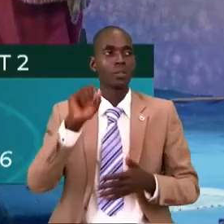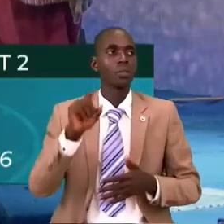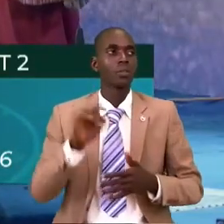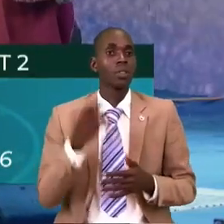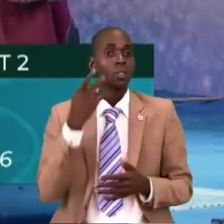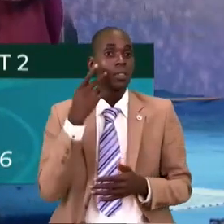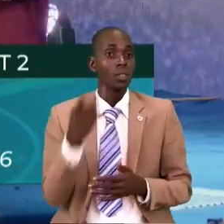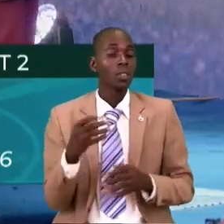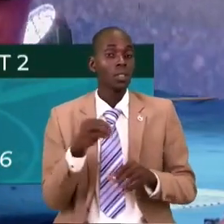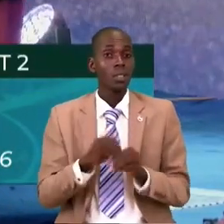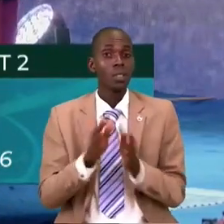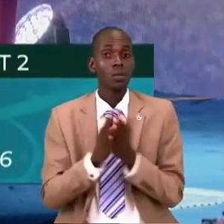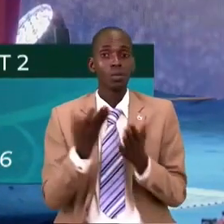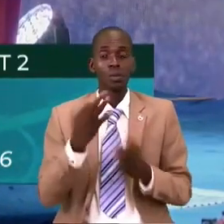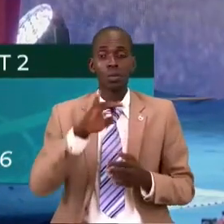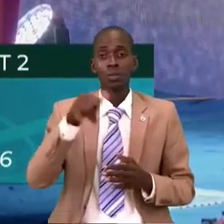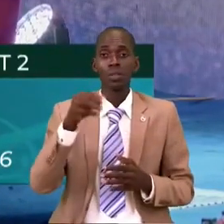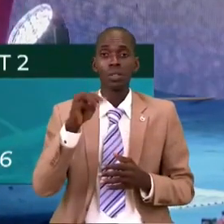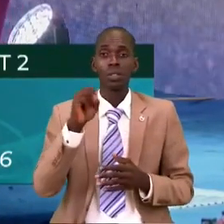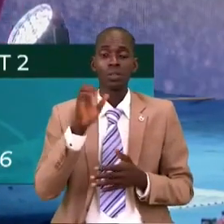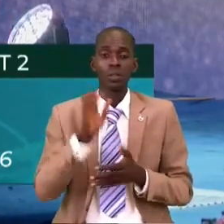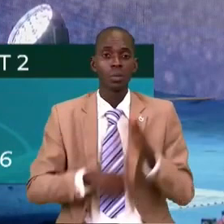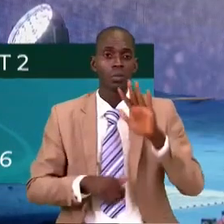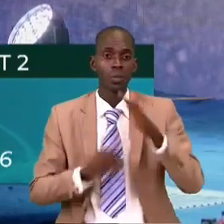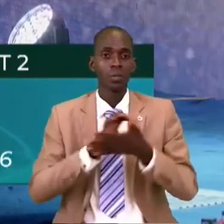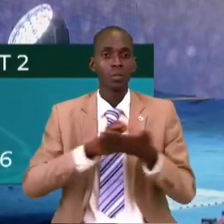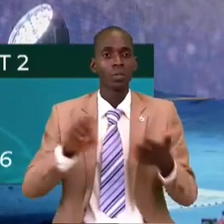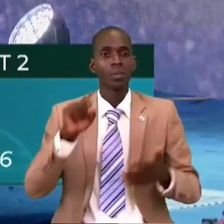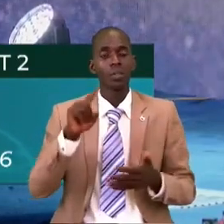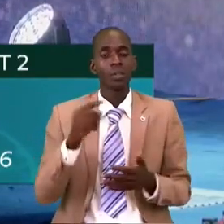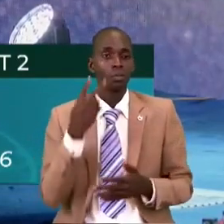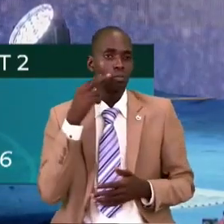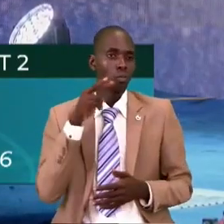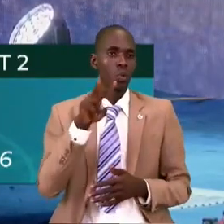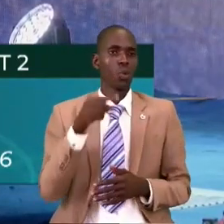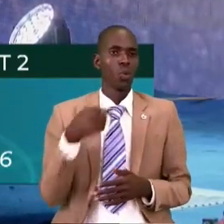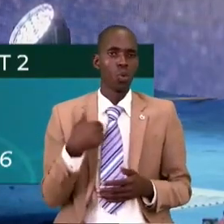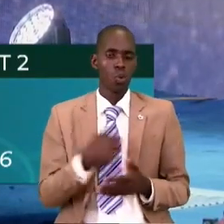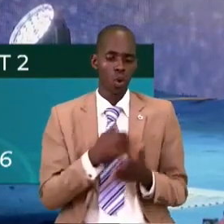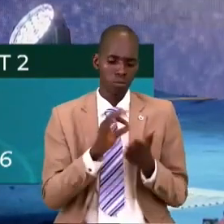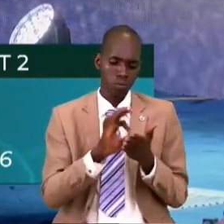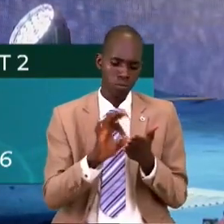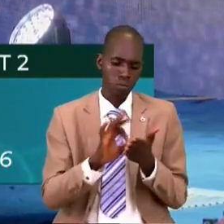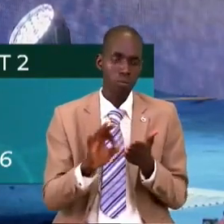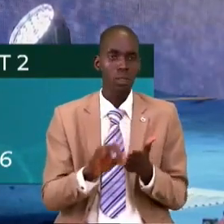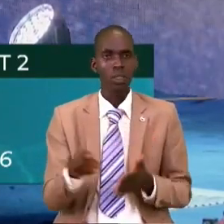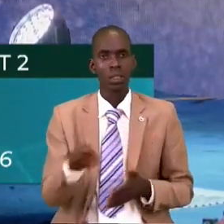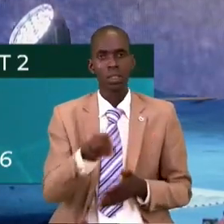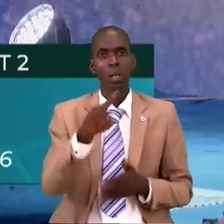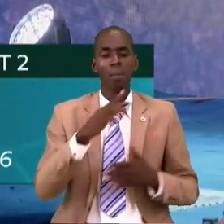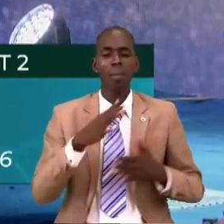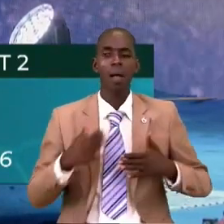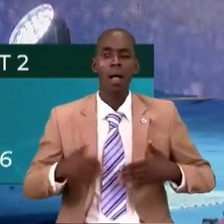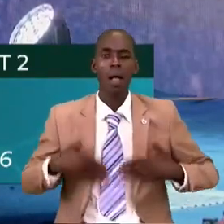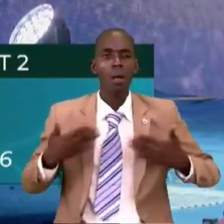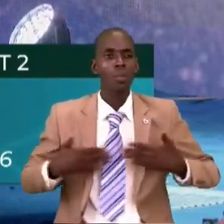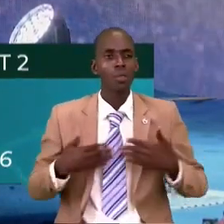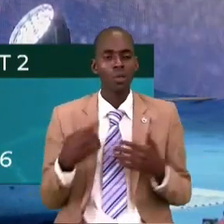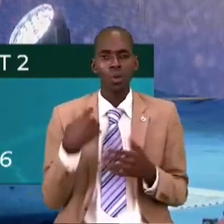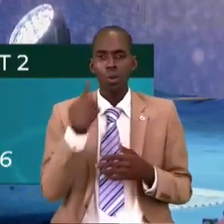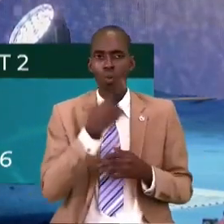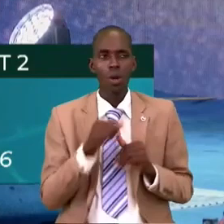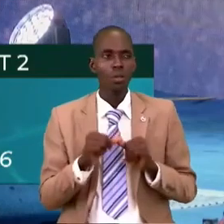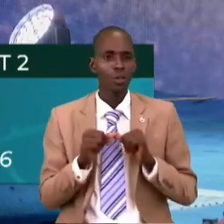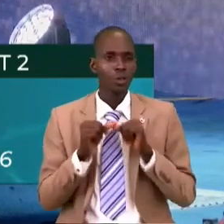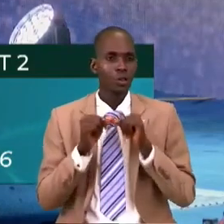happy which endure. And ye have heard of the patience of Job, of the problem